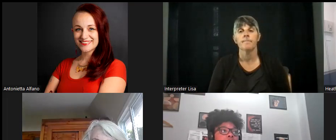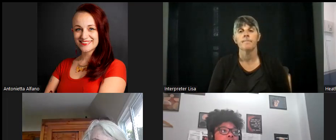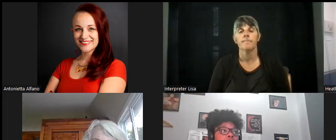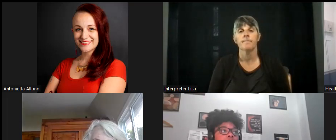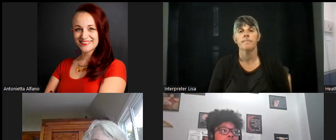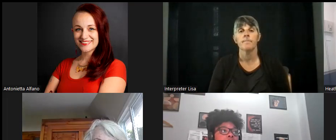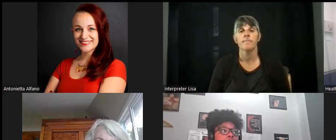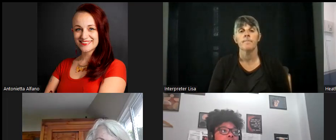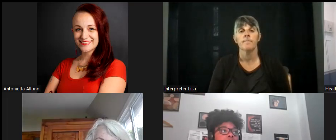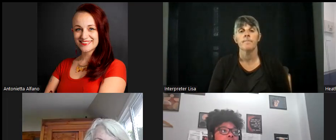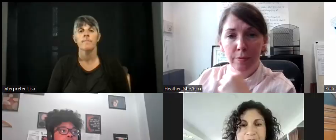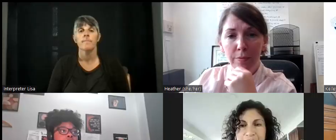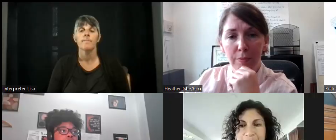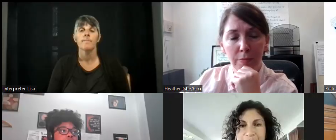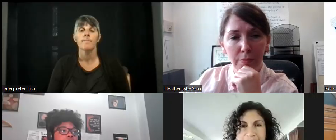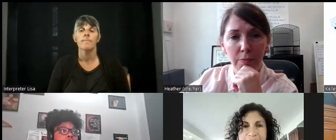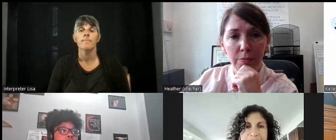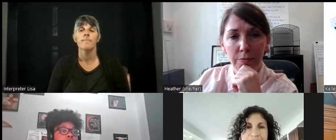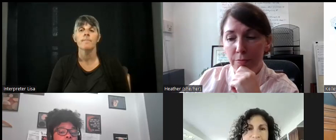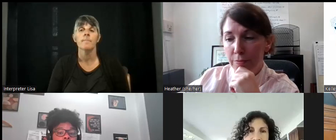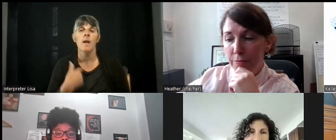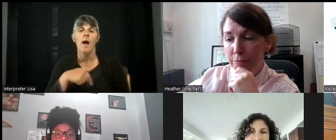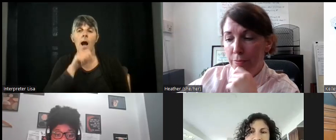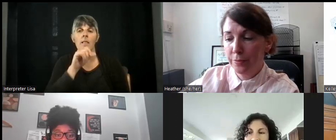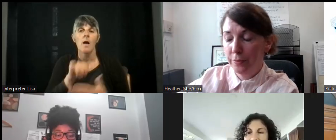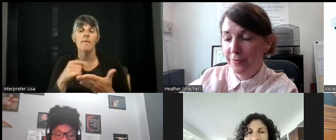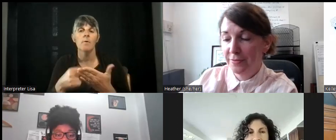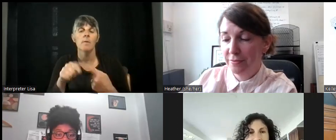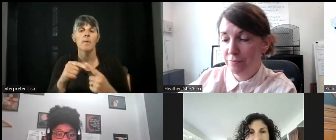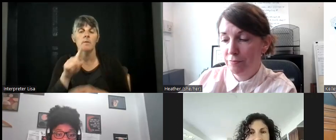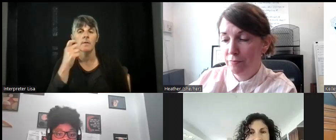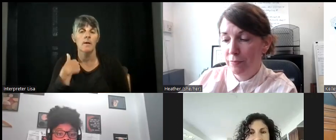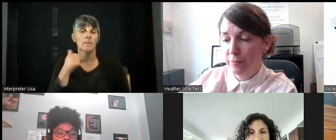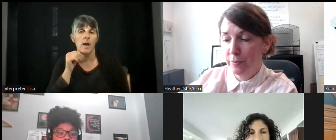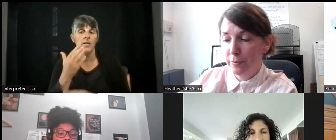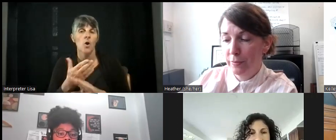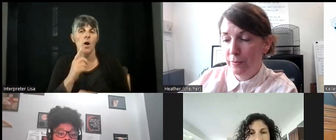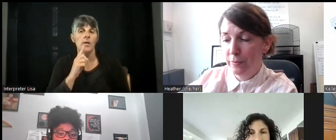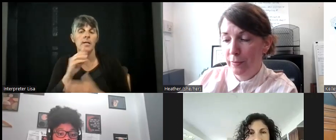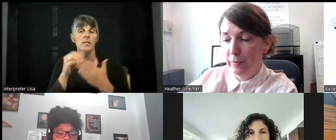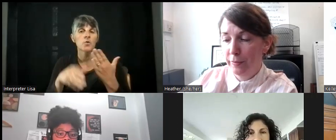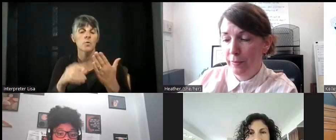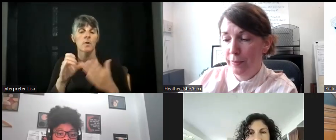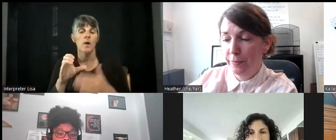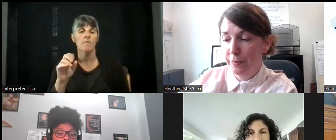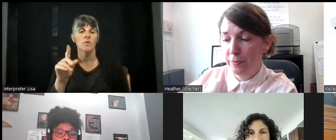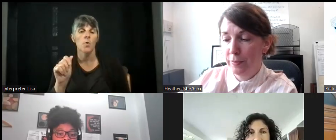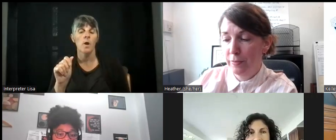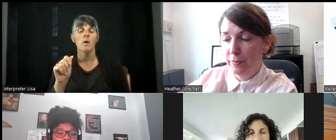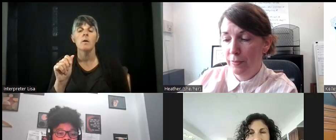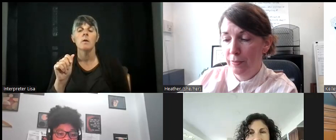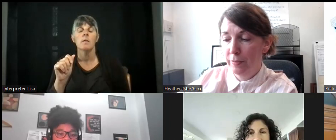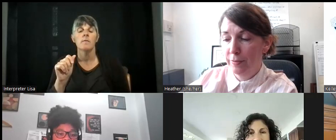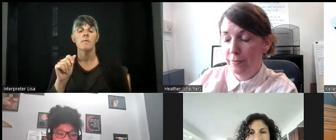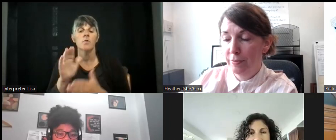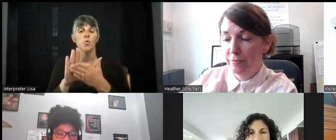I love that we're talking about this because my daughter is a student of SODA, the School of the Arts in the